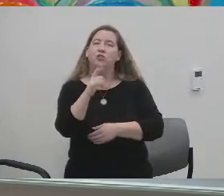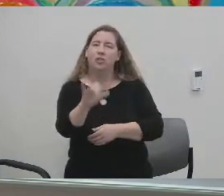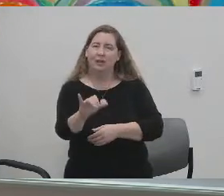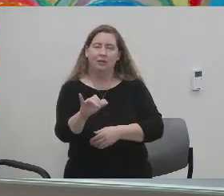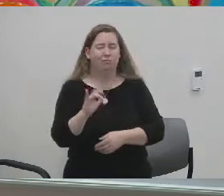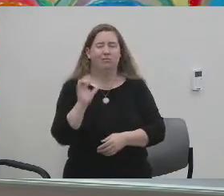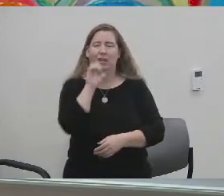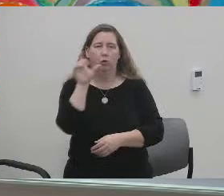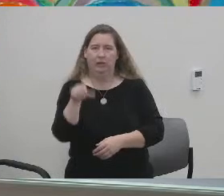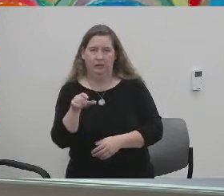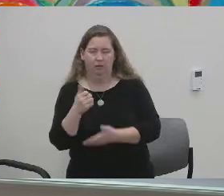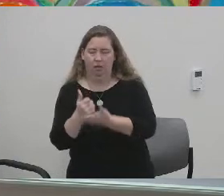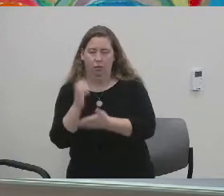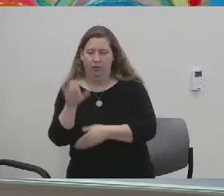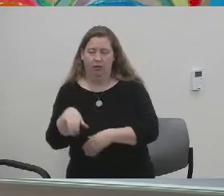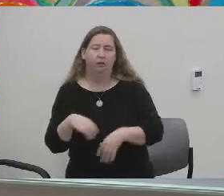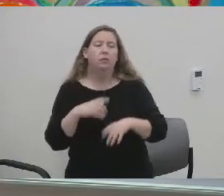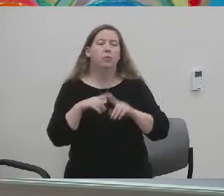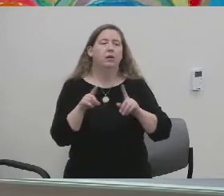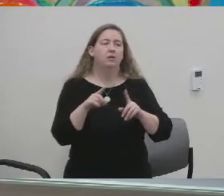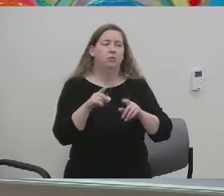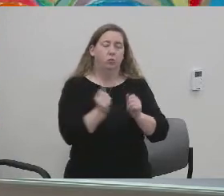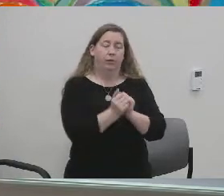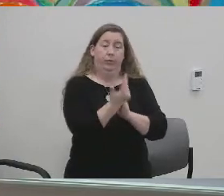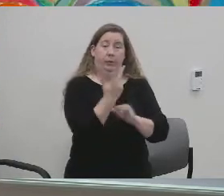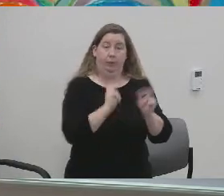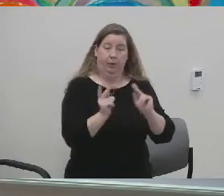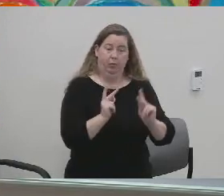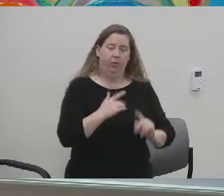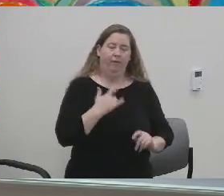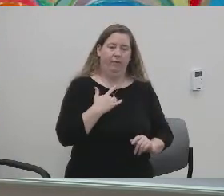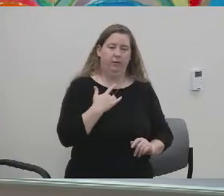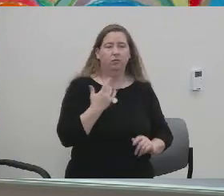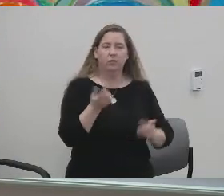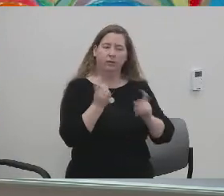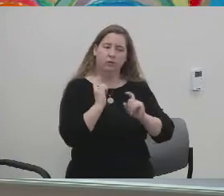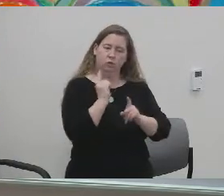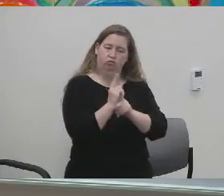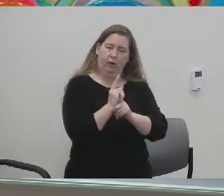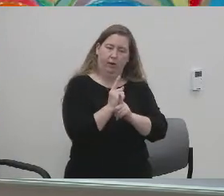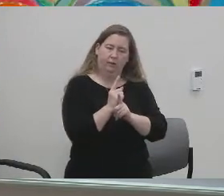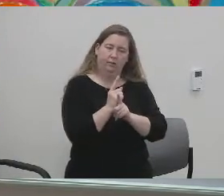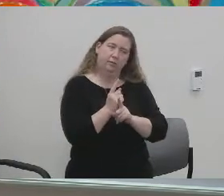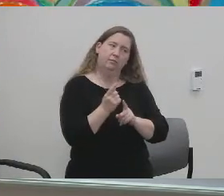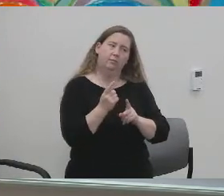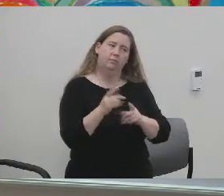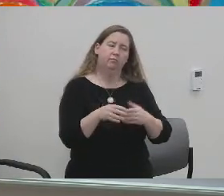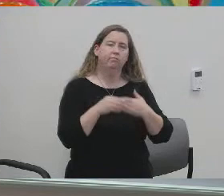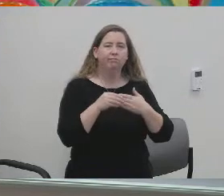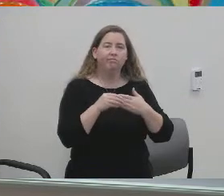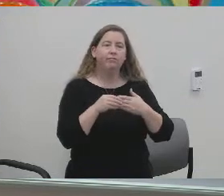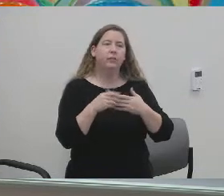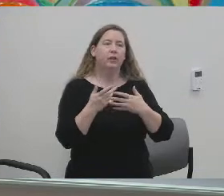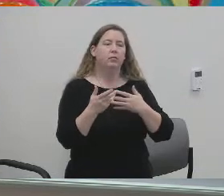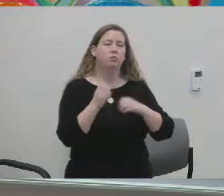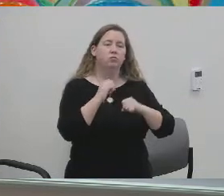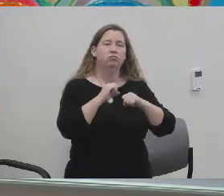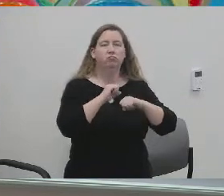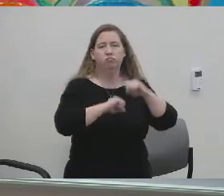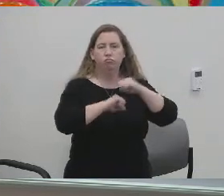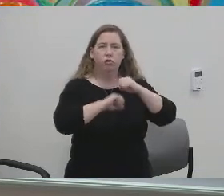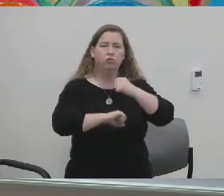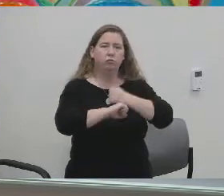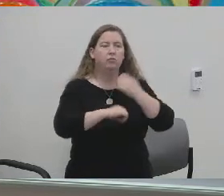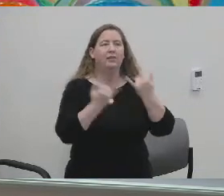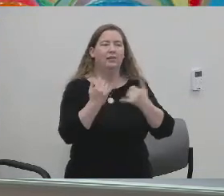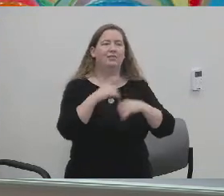we can specialize that, and with 3 people, we think it gives us the right amount of versatility in these times,